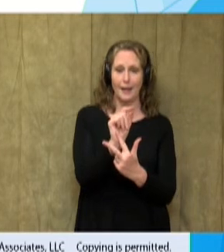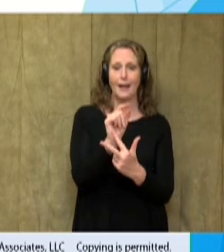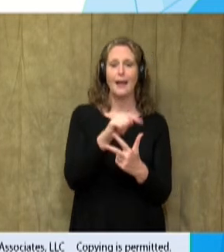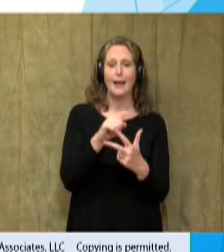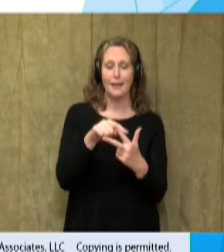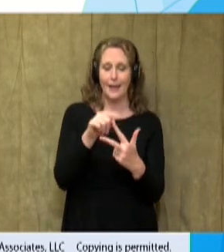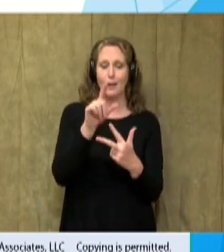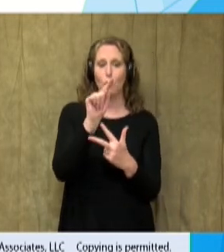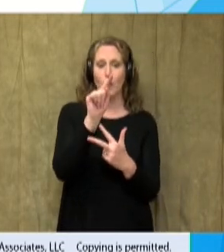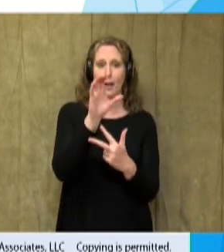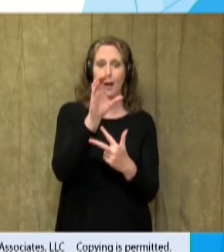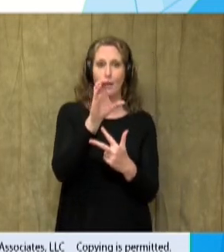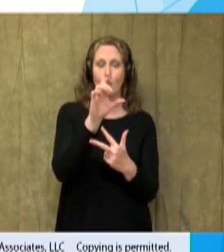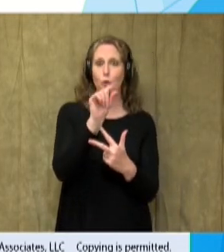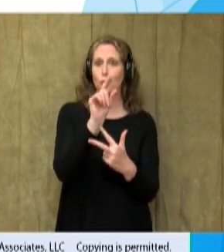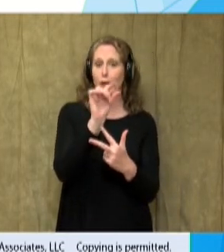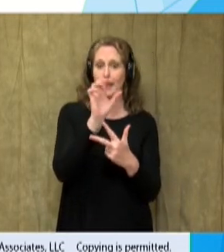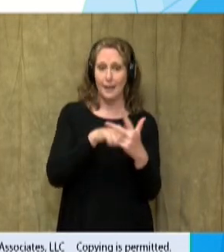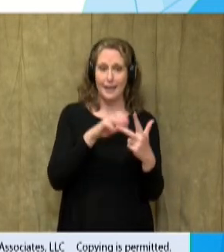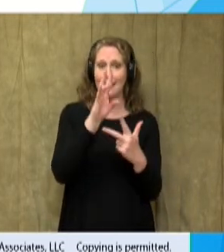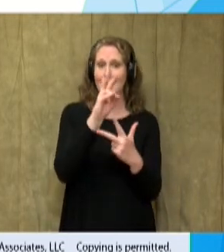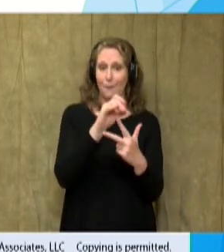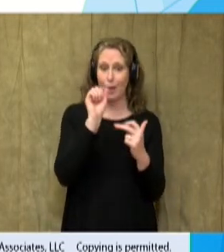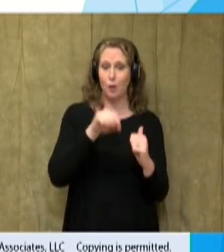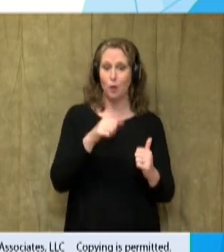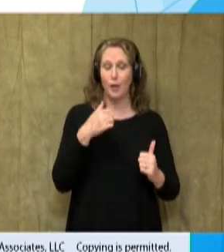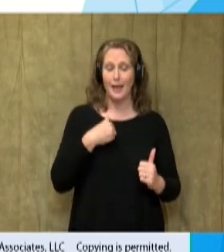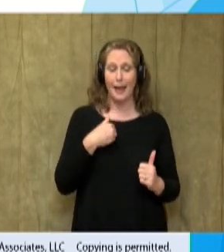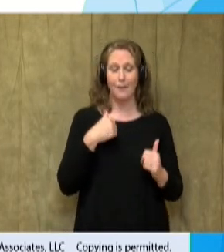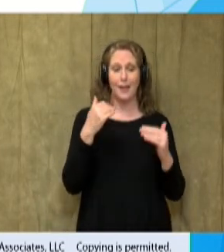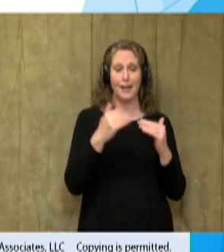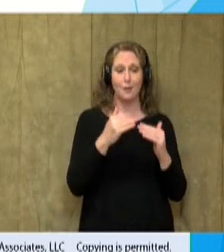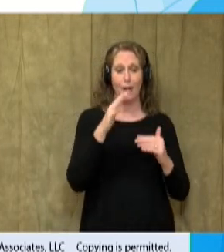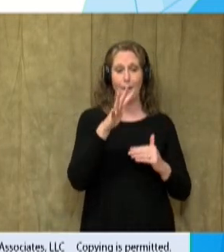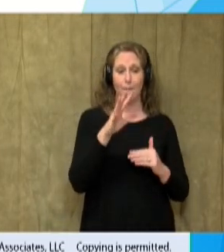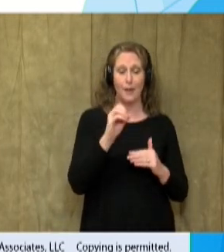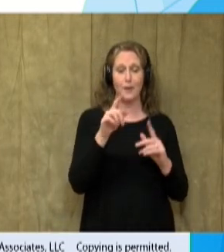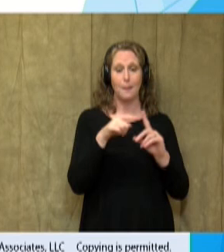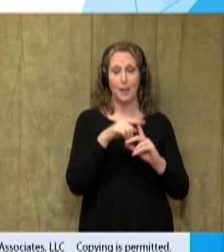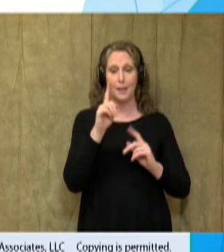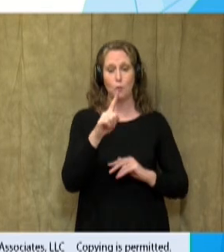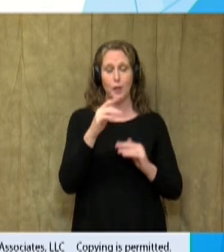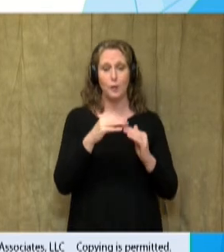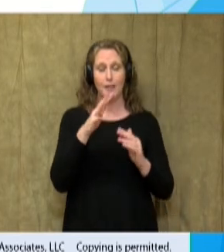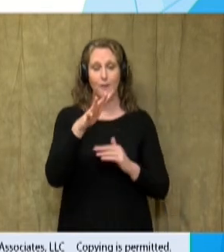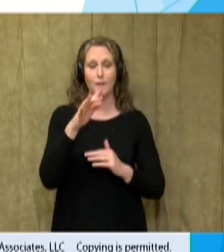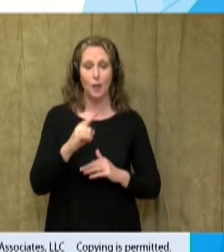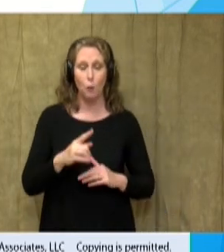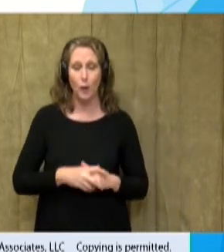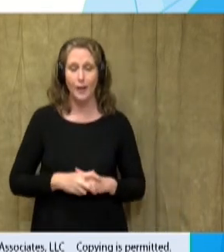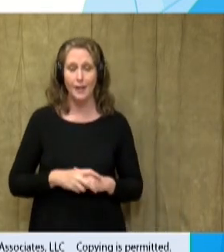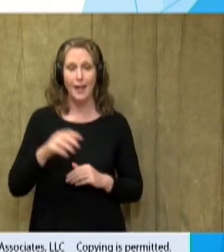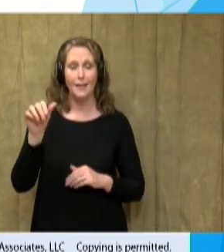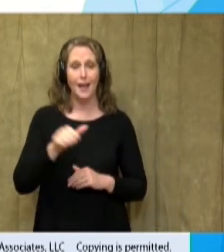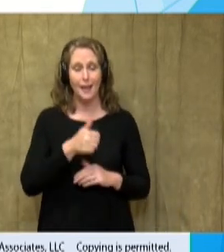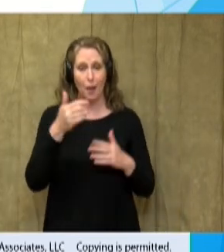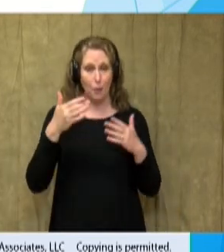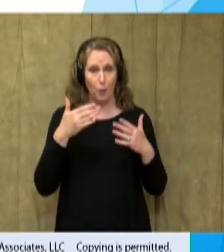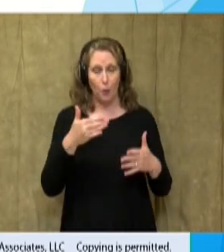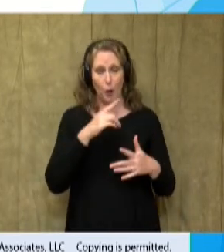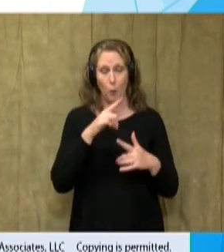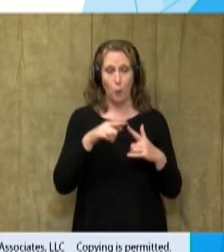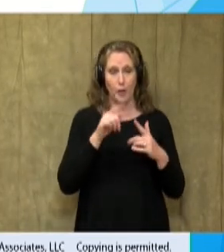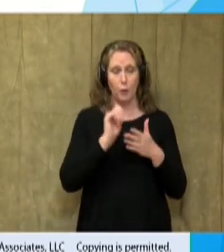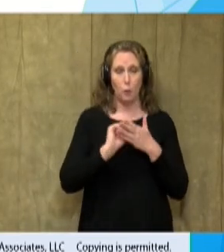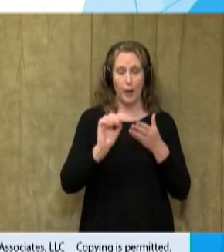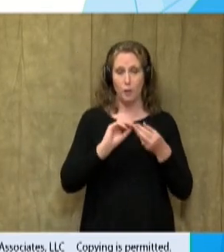take 70 away. So we ended up with 50 plus 1, which is 51. So that is another way, when you write